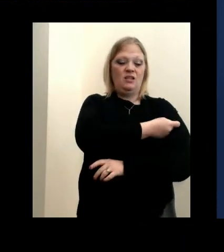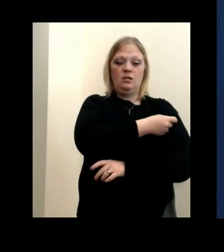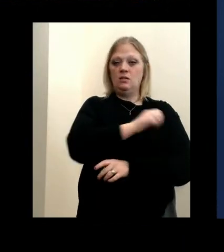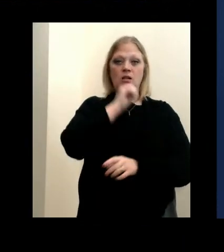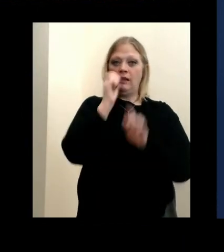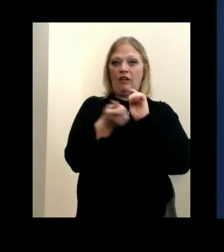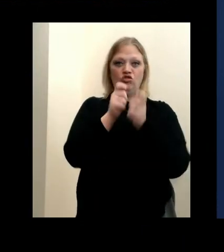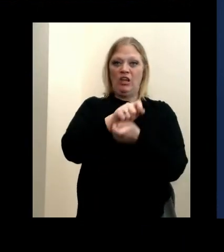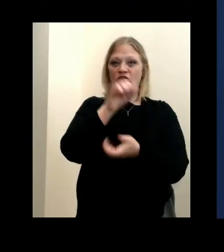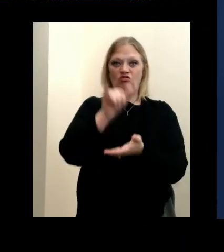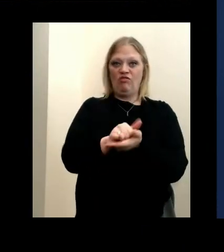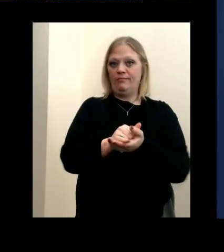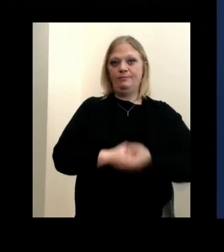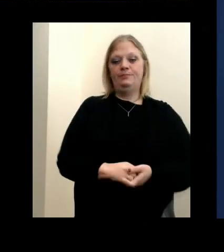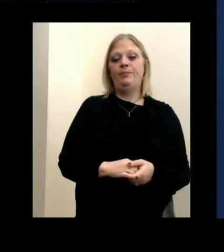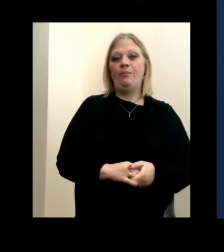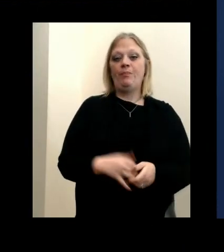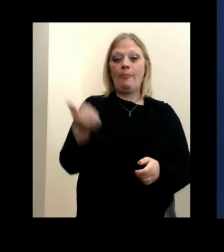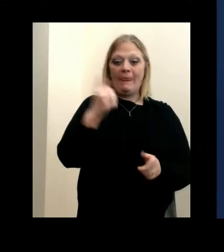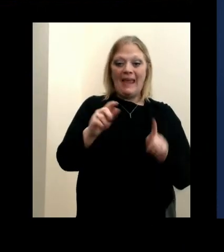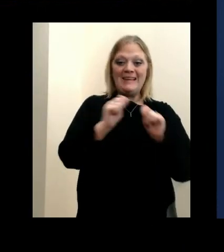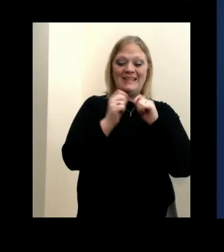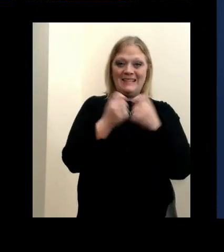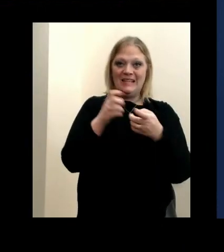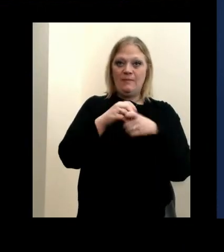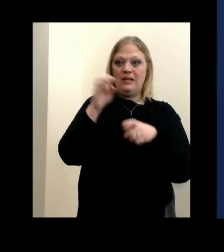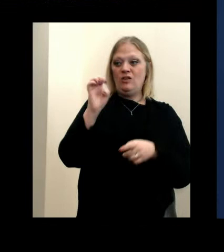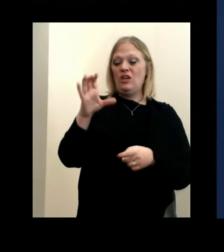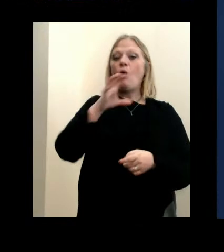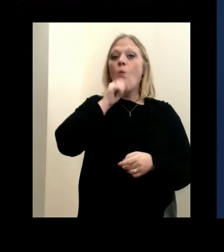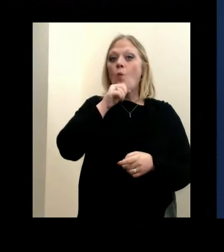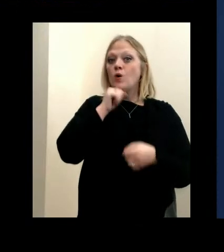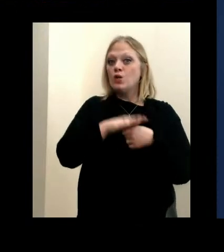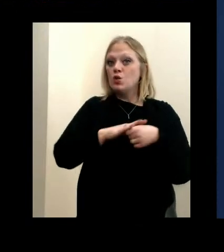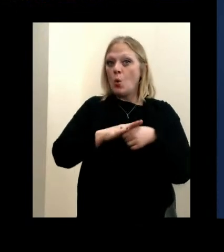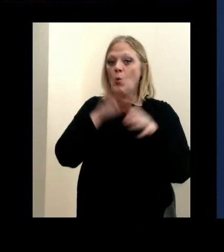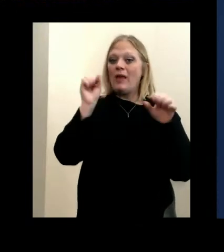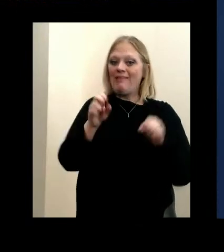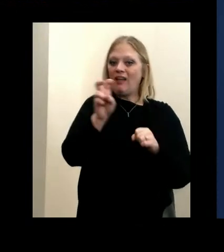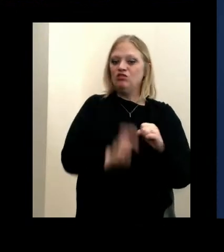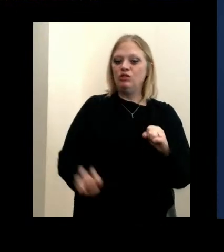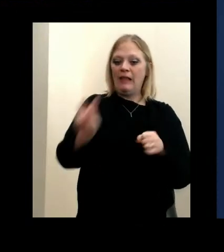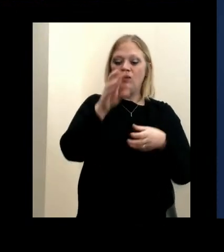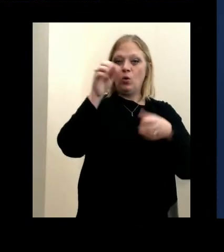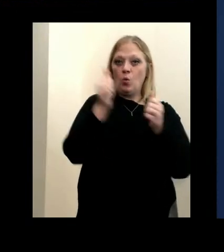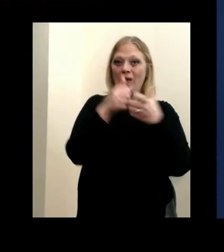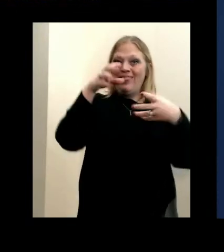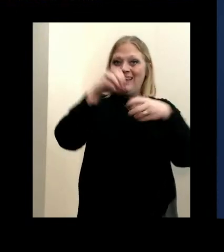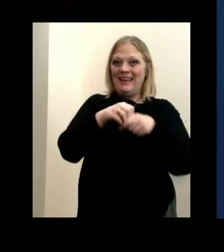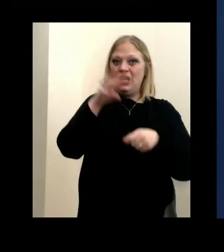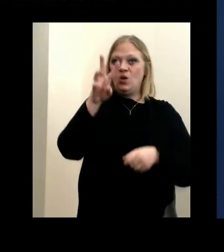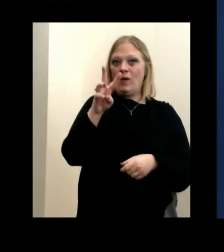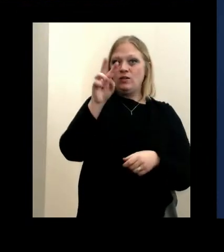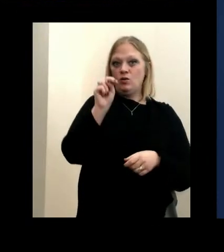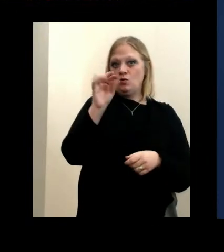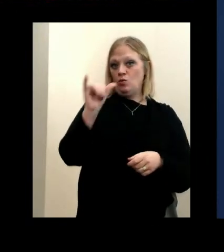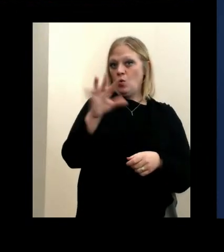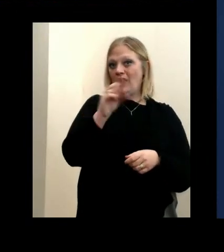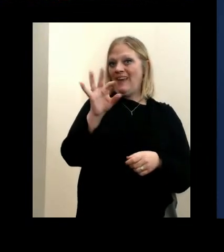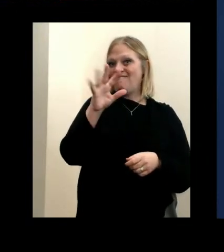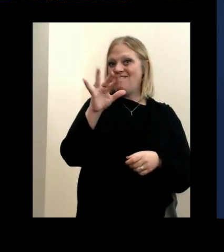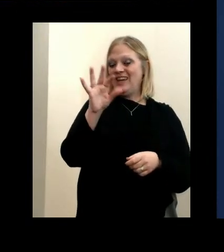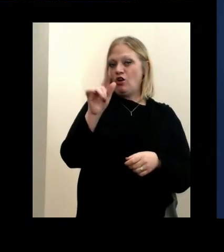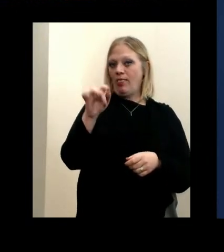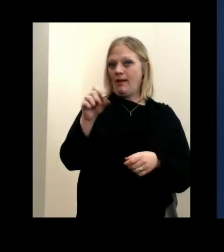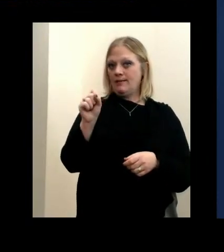that. Any team in Erie County's orange zones can travel within New York, Western New York and the Finger Lake regions, and then